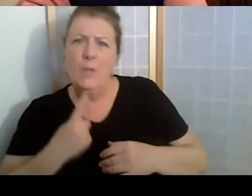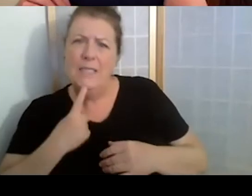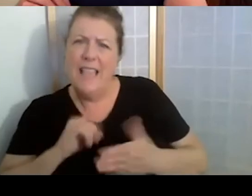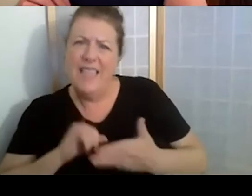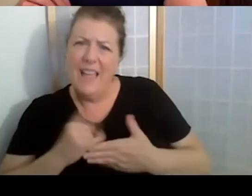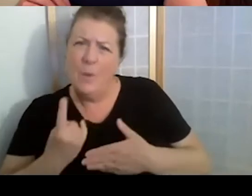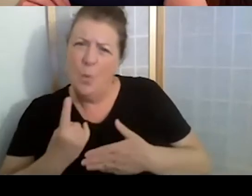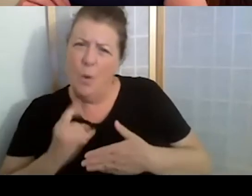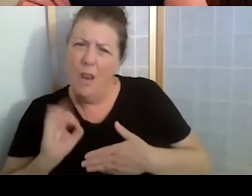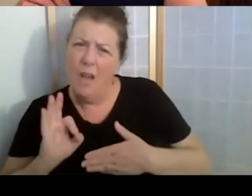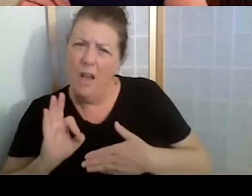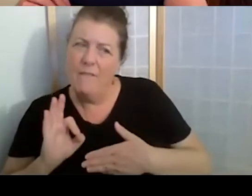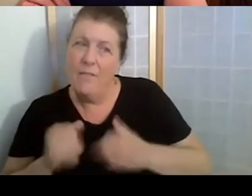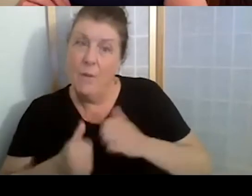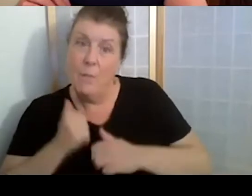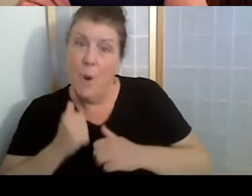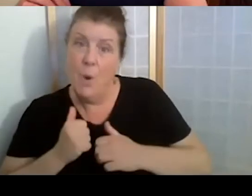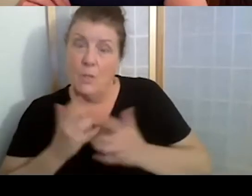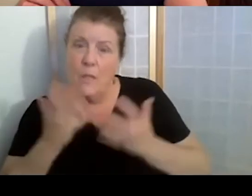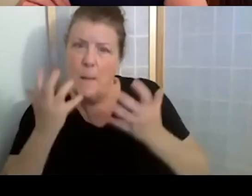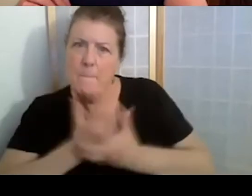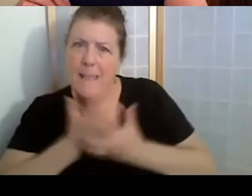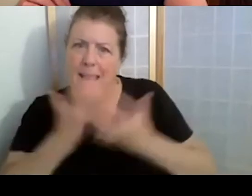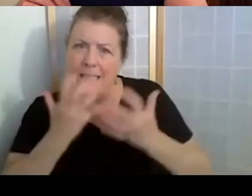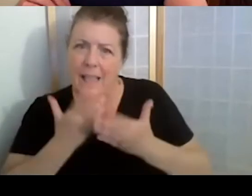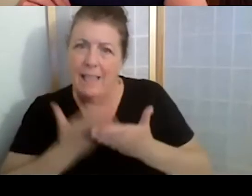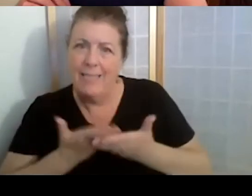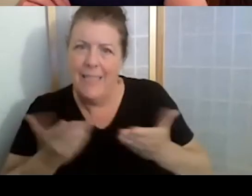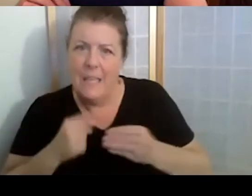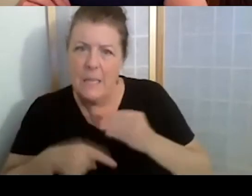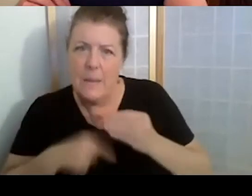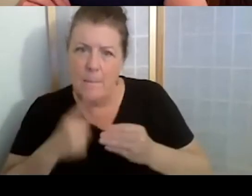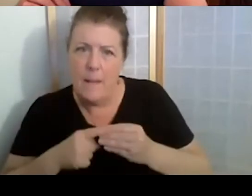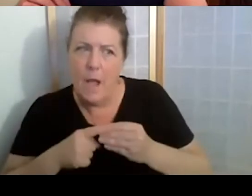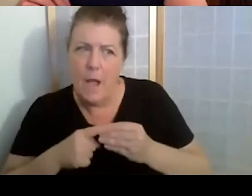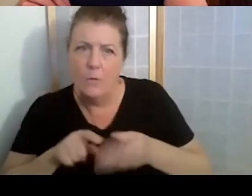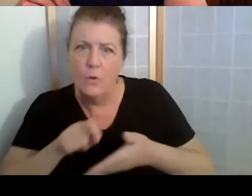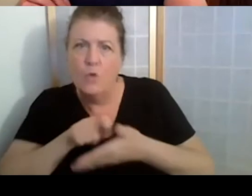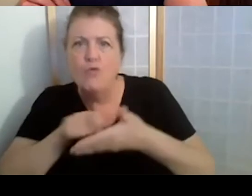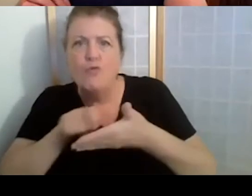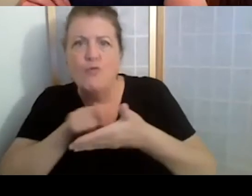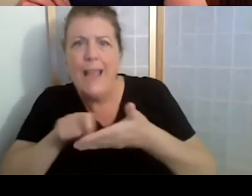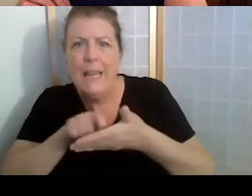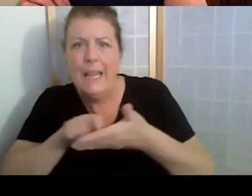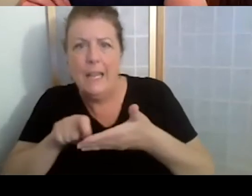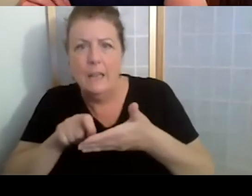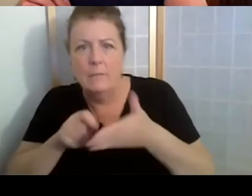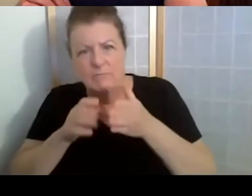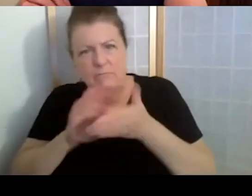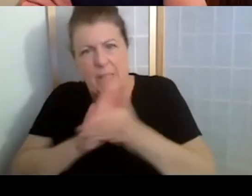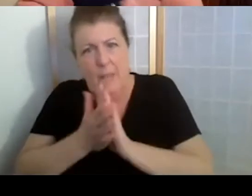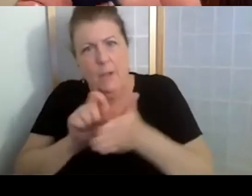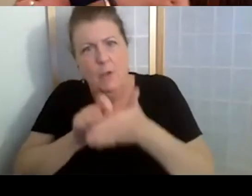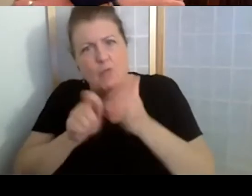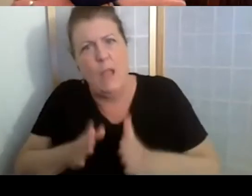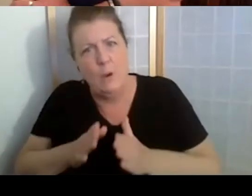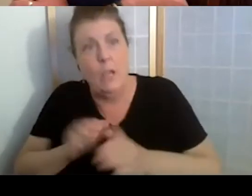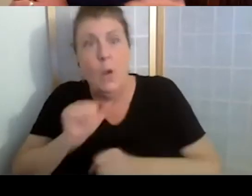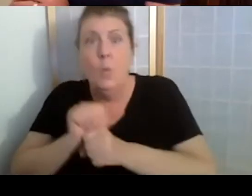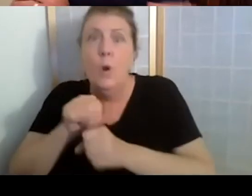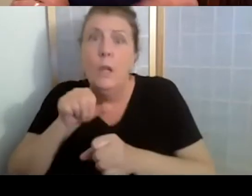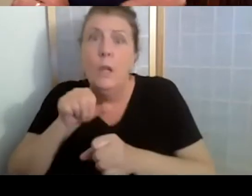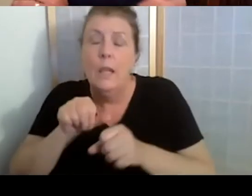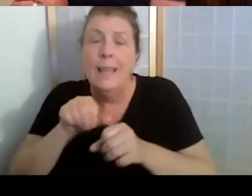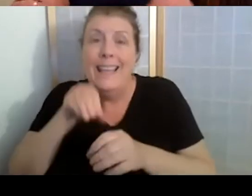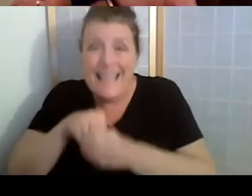the most amazing things about being a writer as a profession and also working in writers' rooms is that it